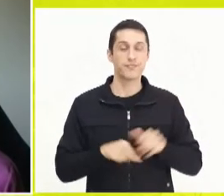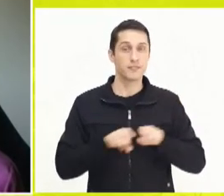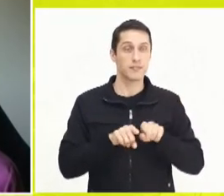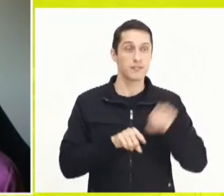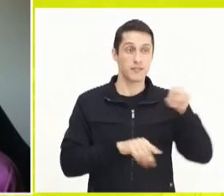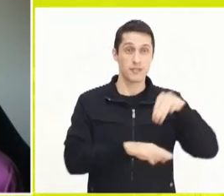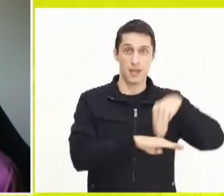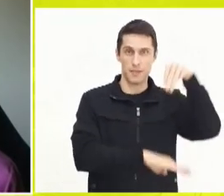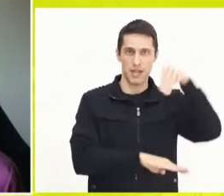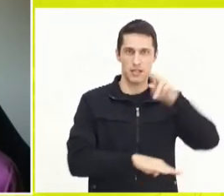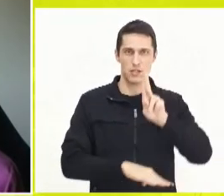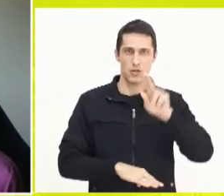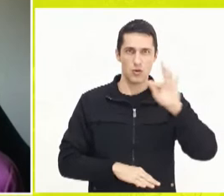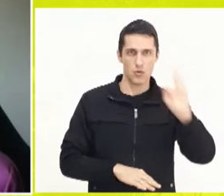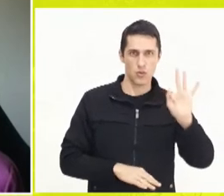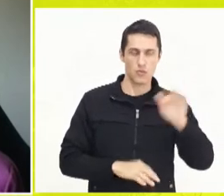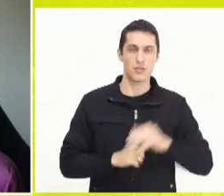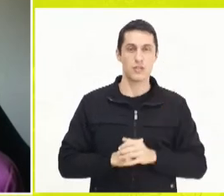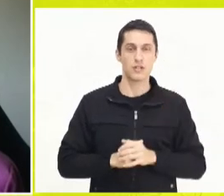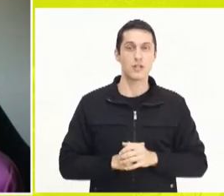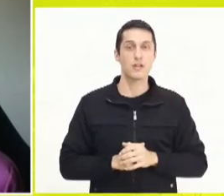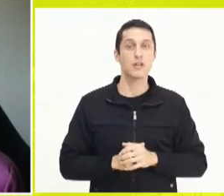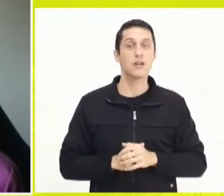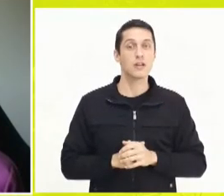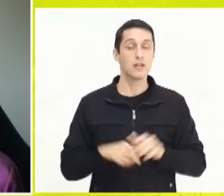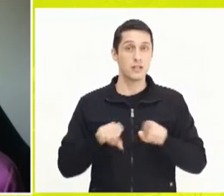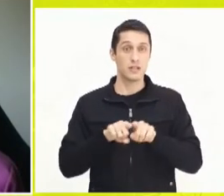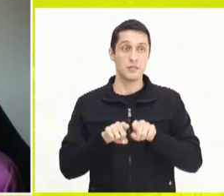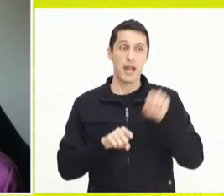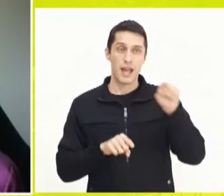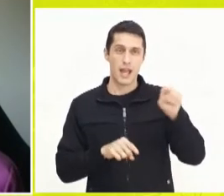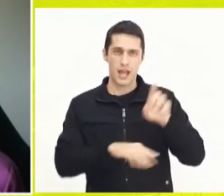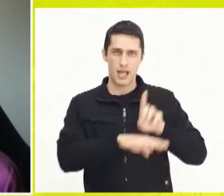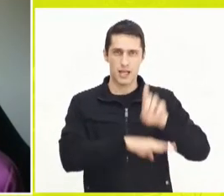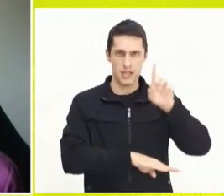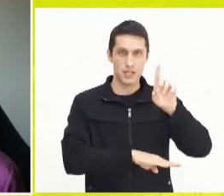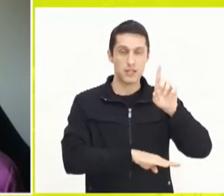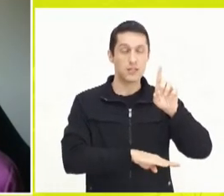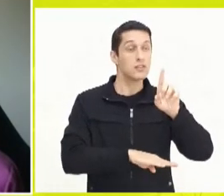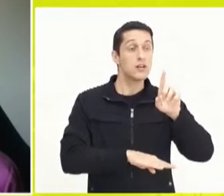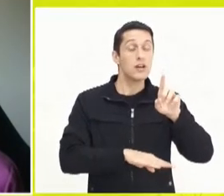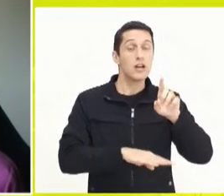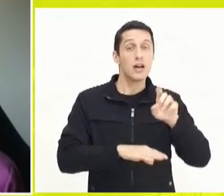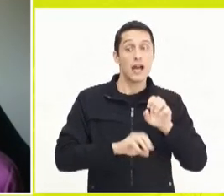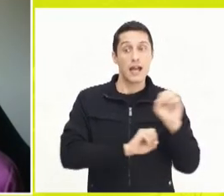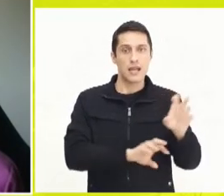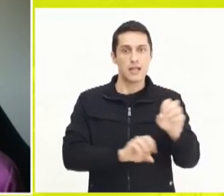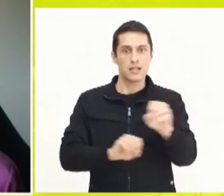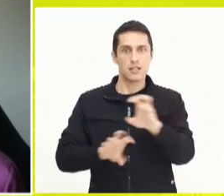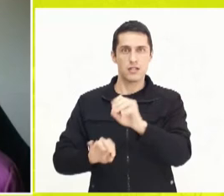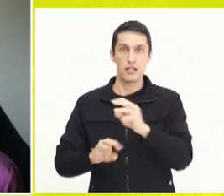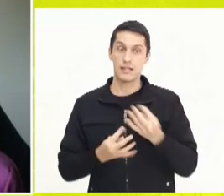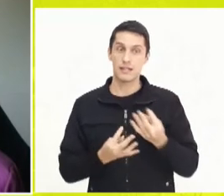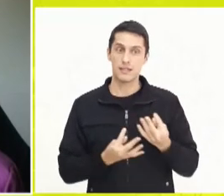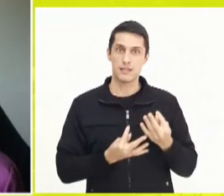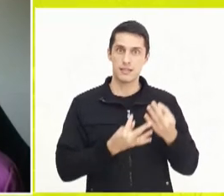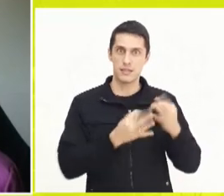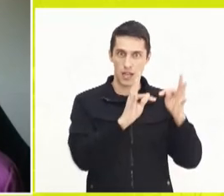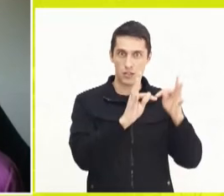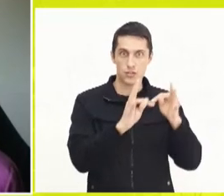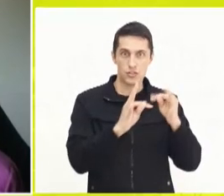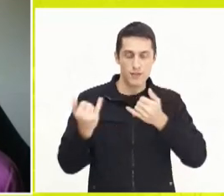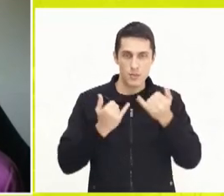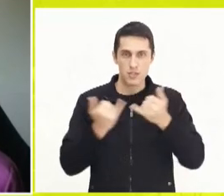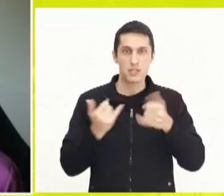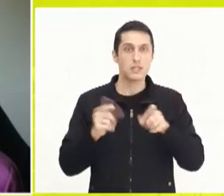language the university federal fluminence in rio de janeiro she works there she